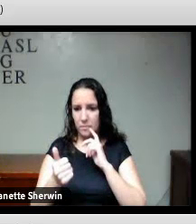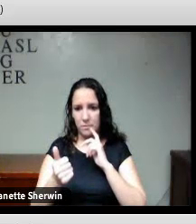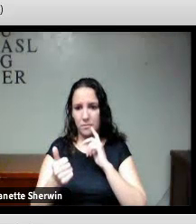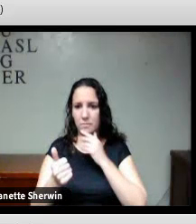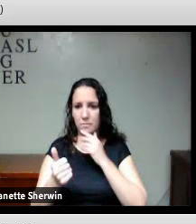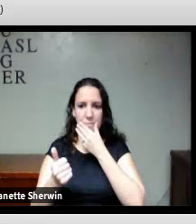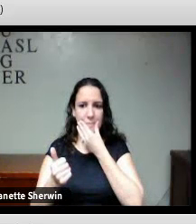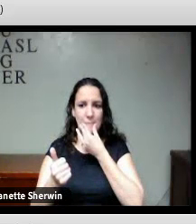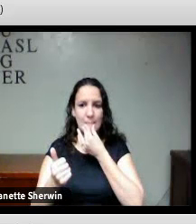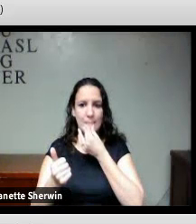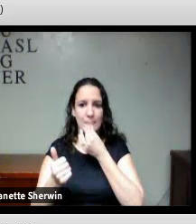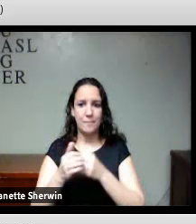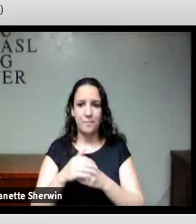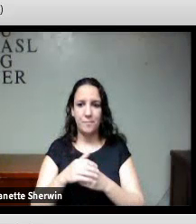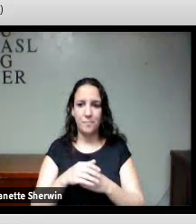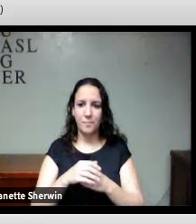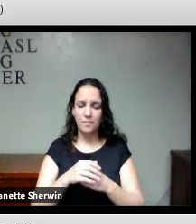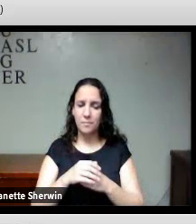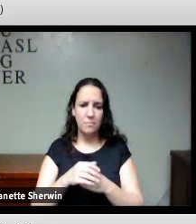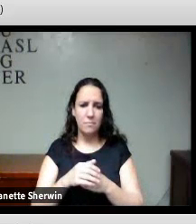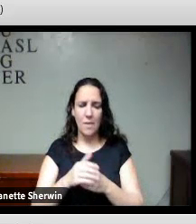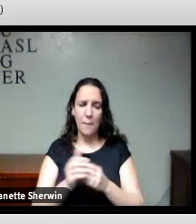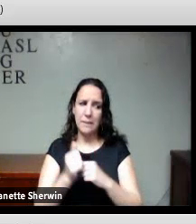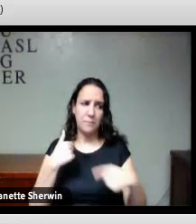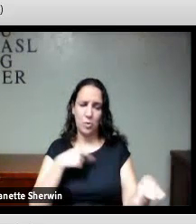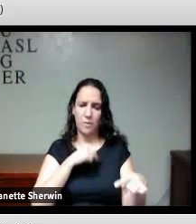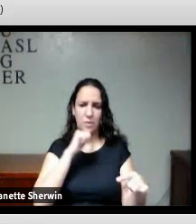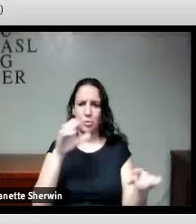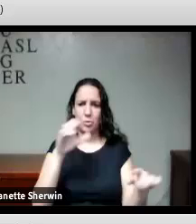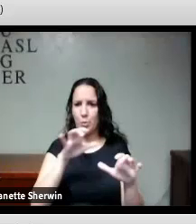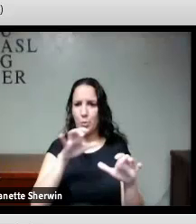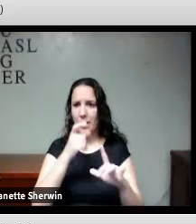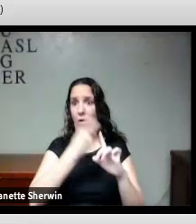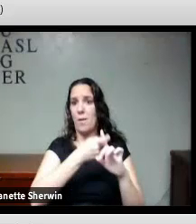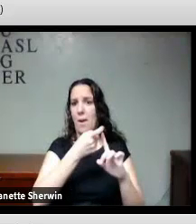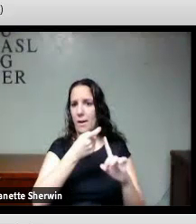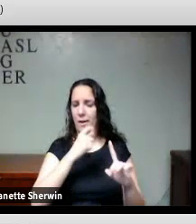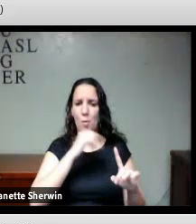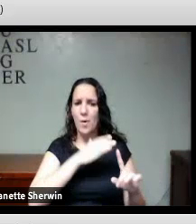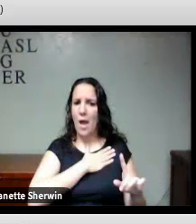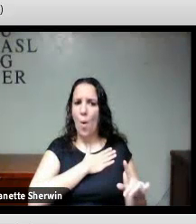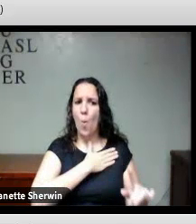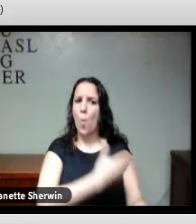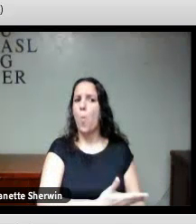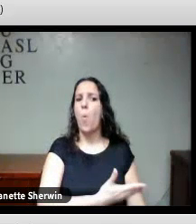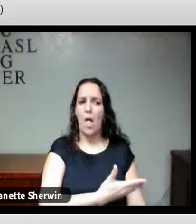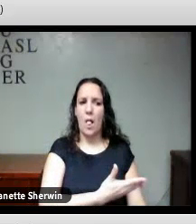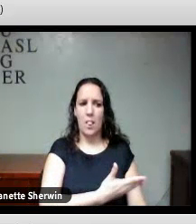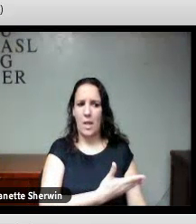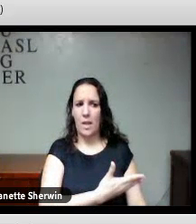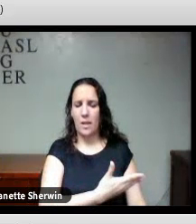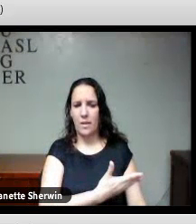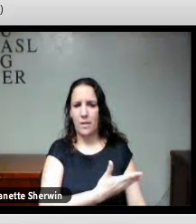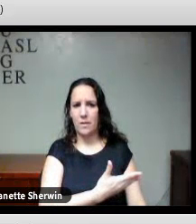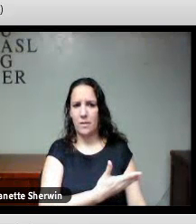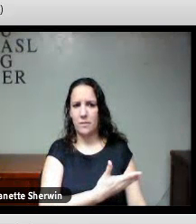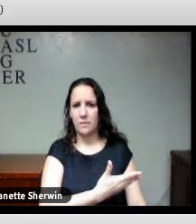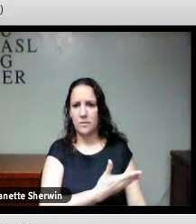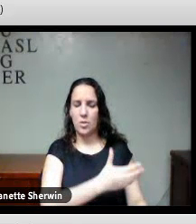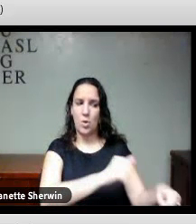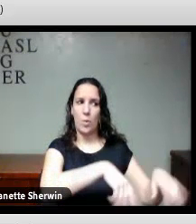that most of us just automatically do. We're just not that willing to give up reins in a certain